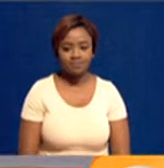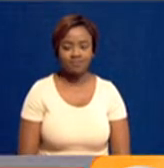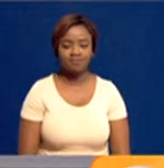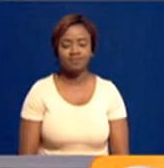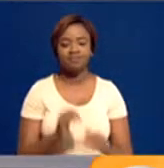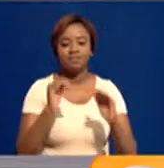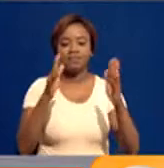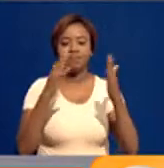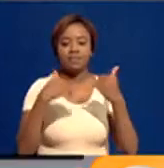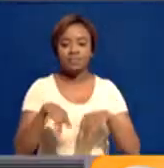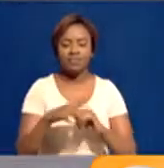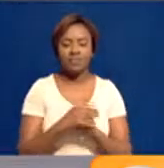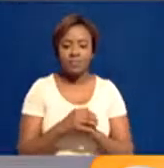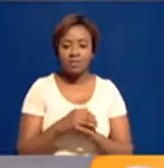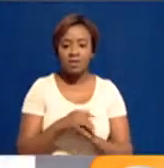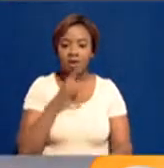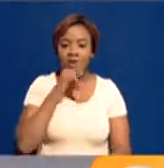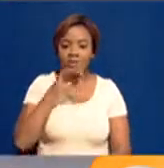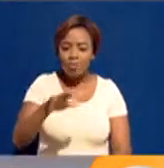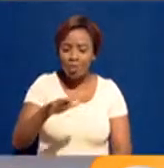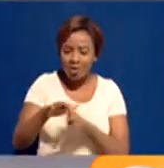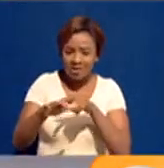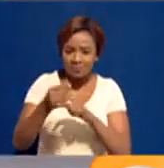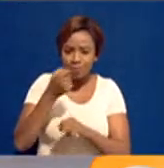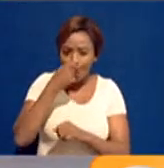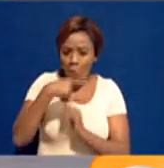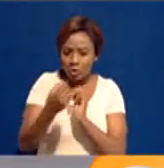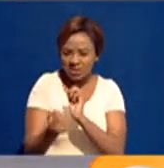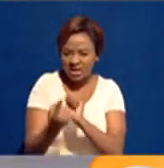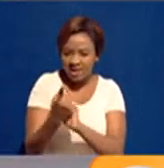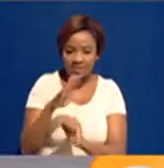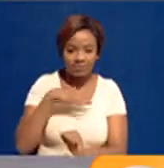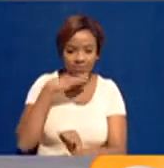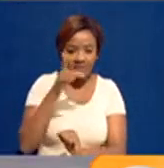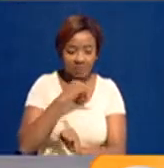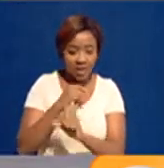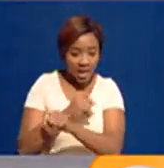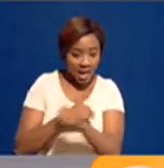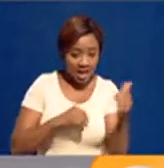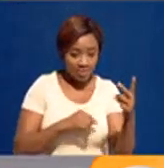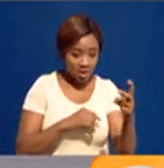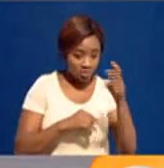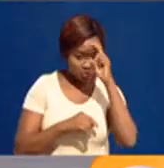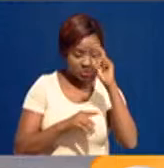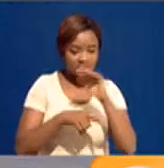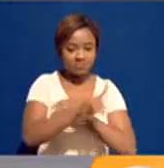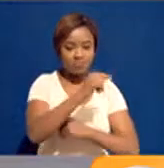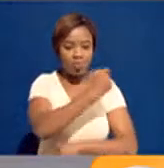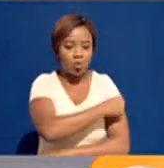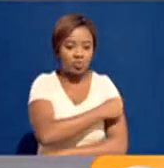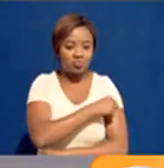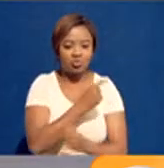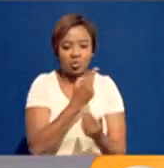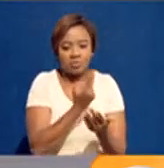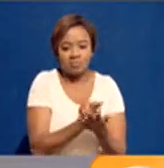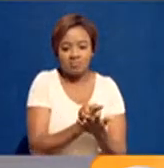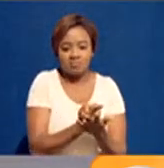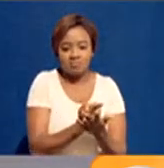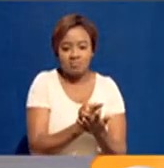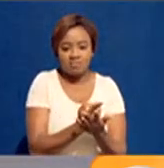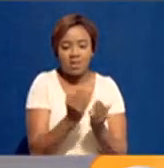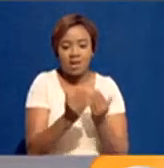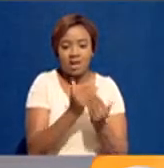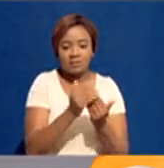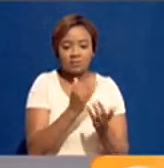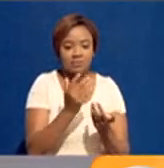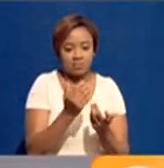Now, an 11-year-old boy has died while more than 20 others are recuperating at the Olenguruone Sub County